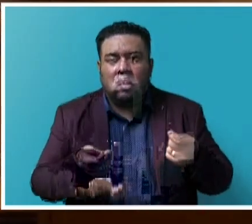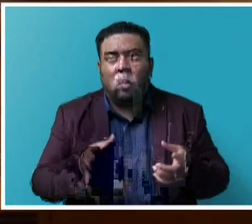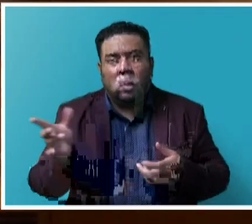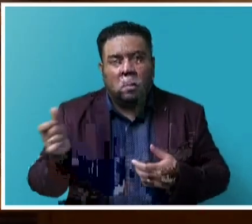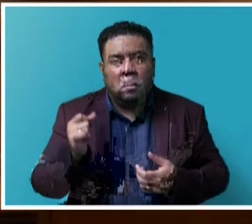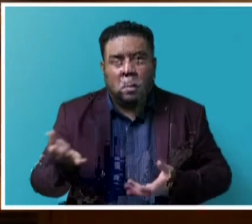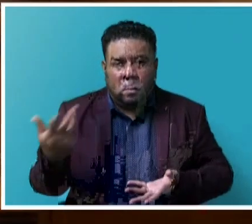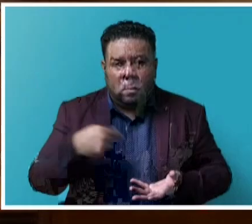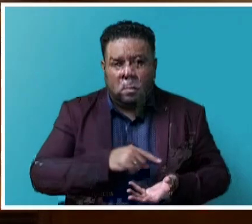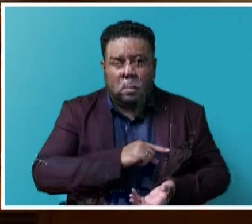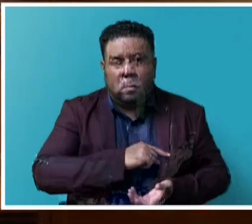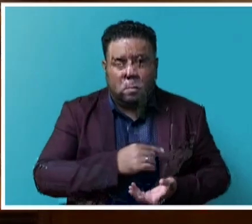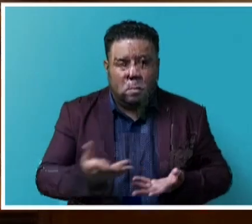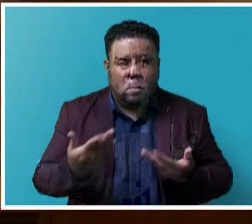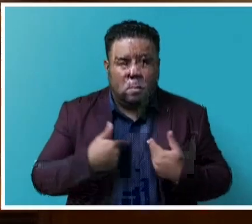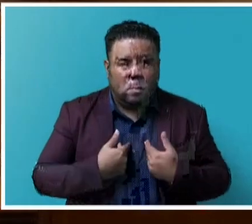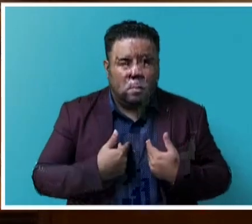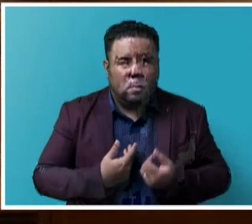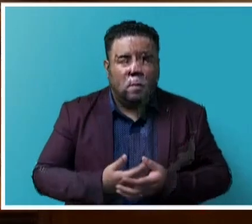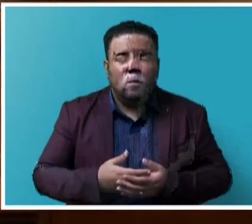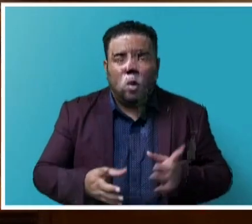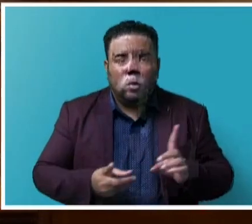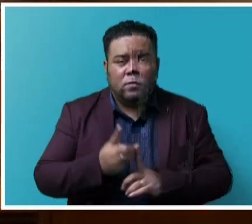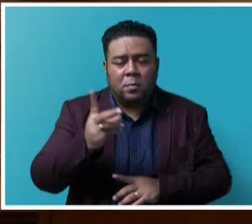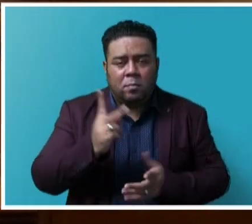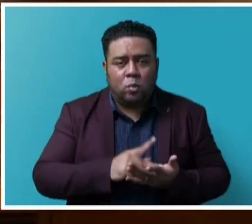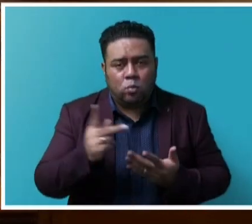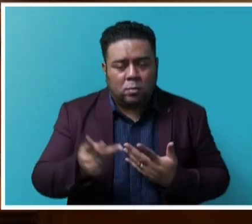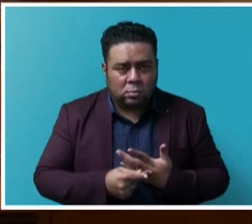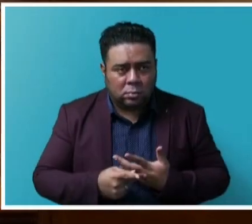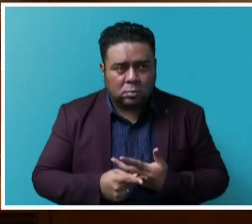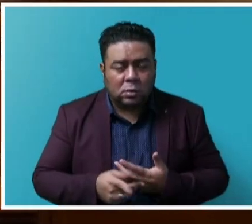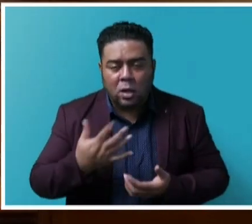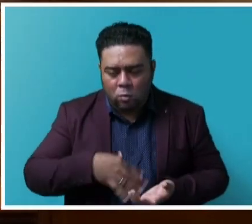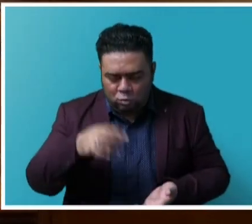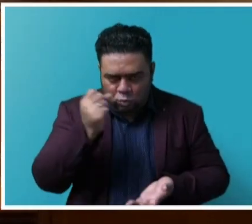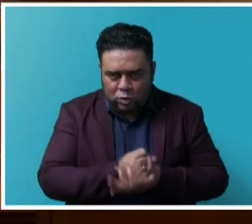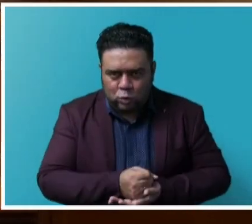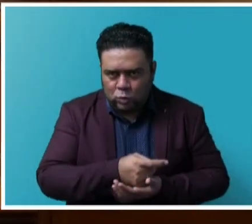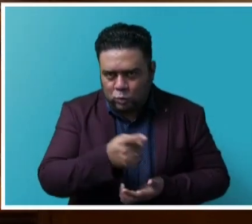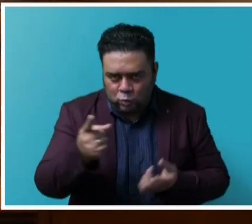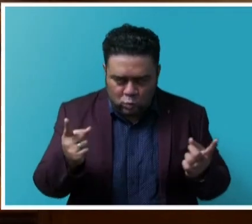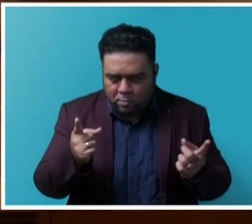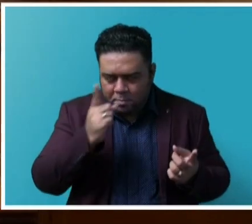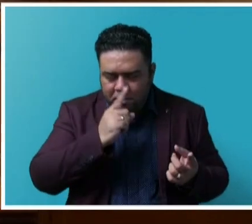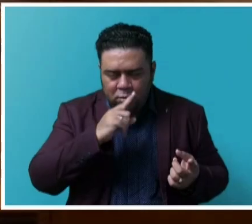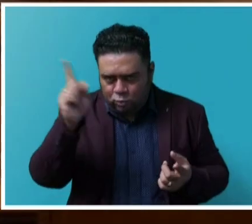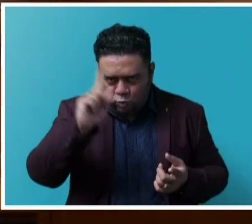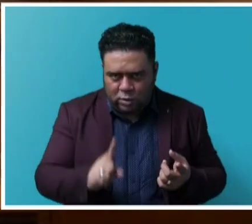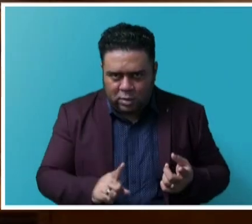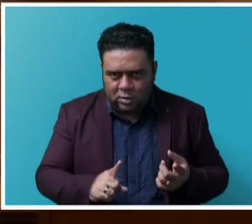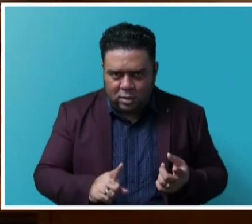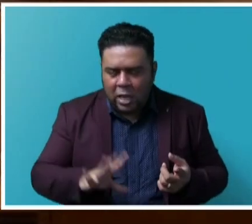given gifts or grants for our development programs. I want to assure all Fijians of today